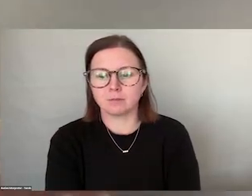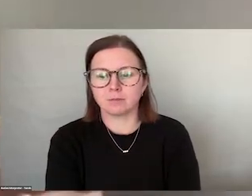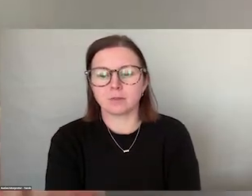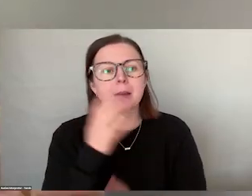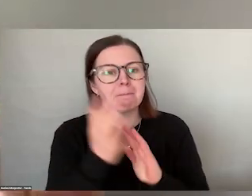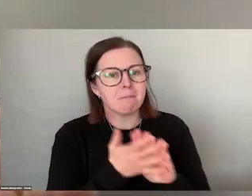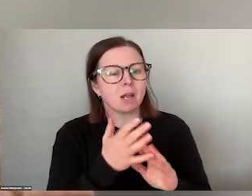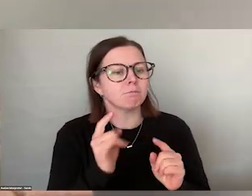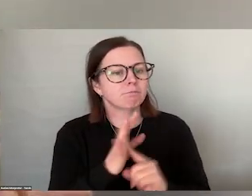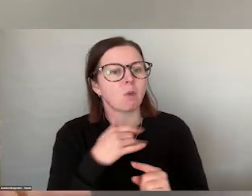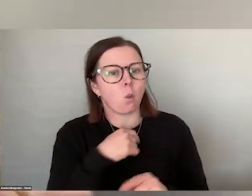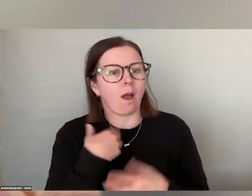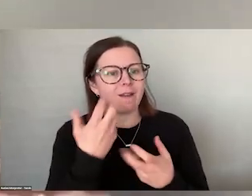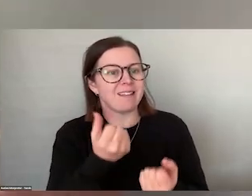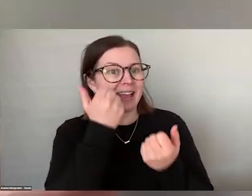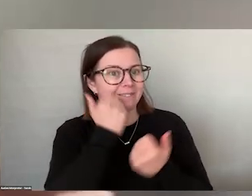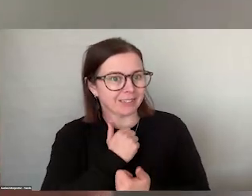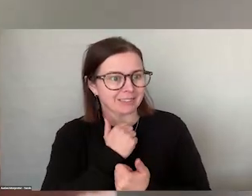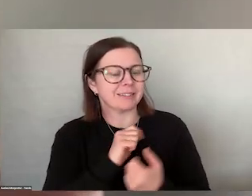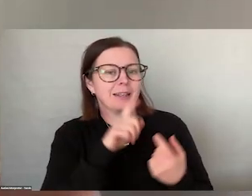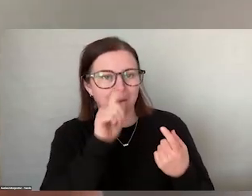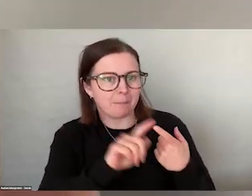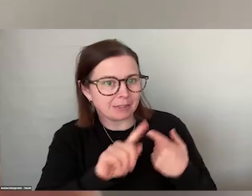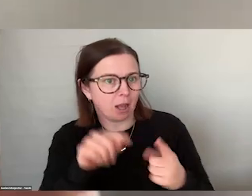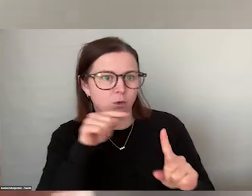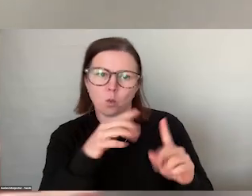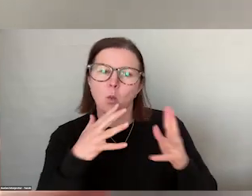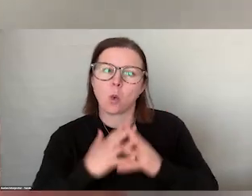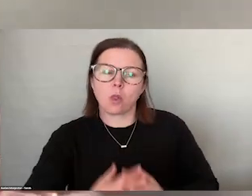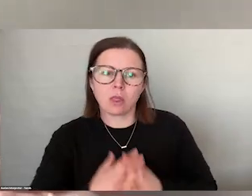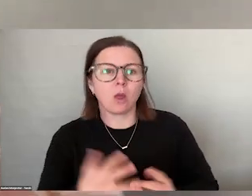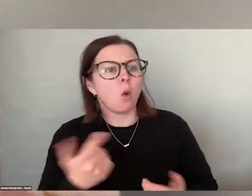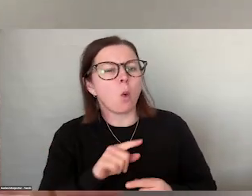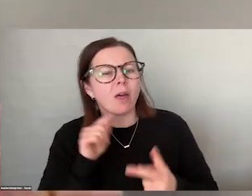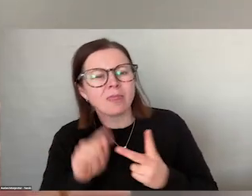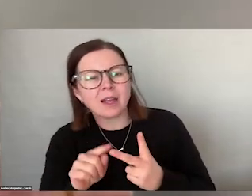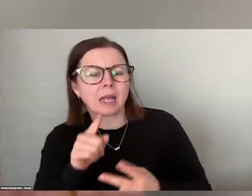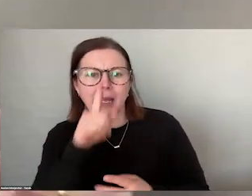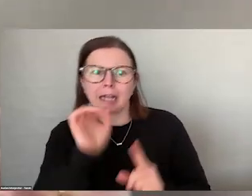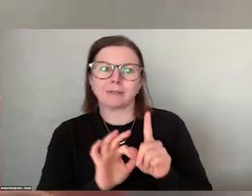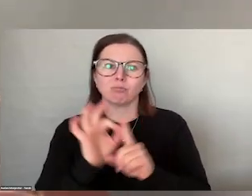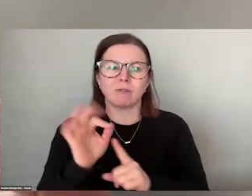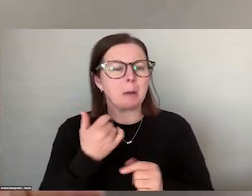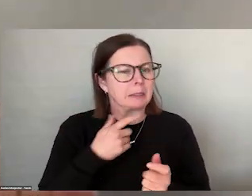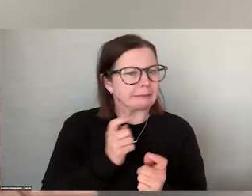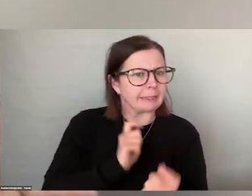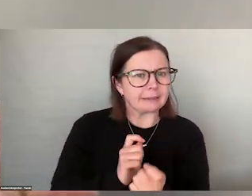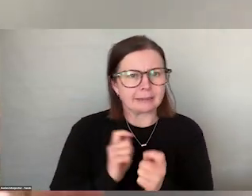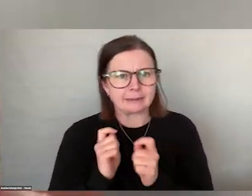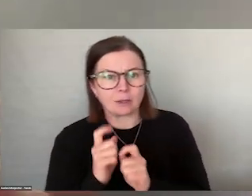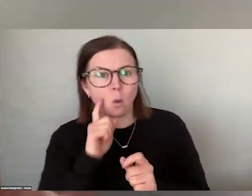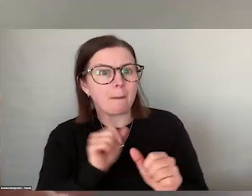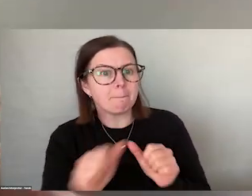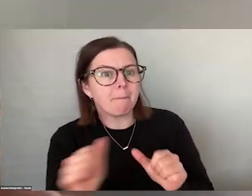the evidence this should be maintained or this can be improved. Let's test it this way and get better care and maybe better